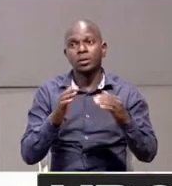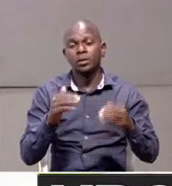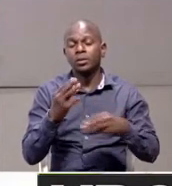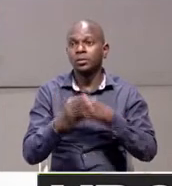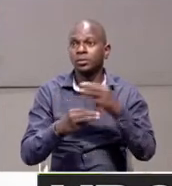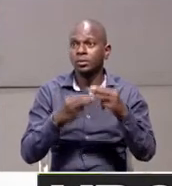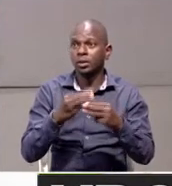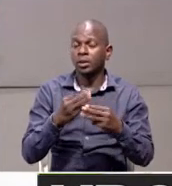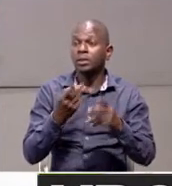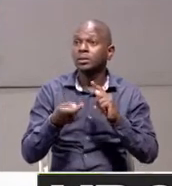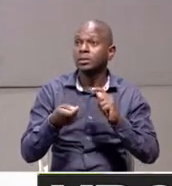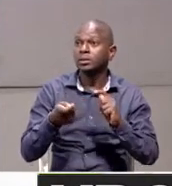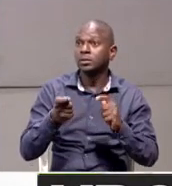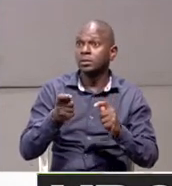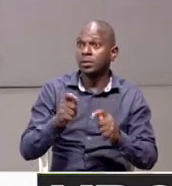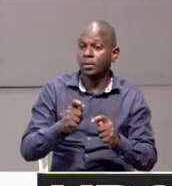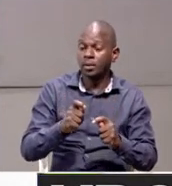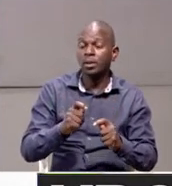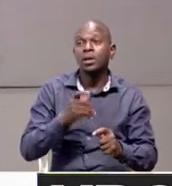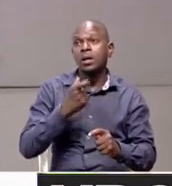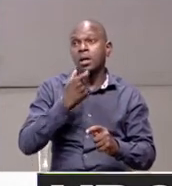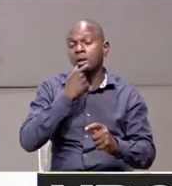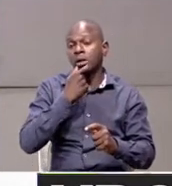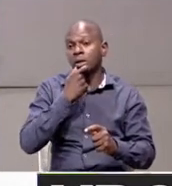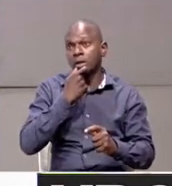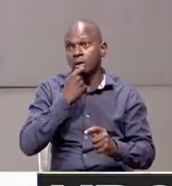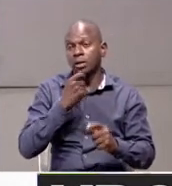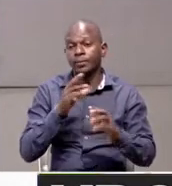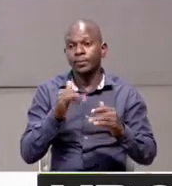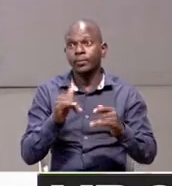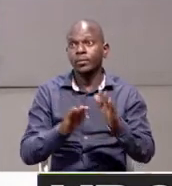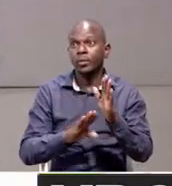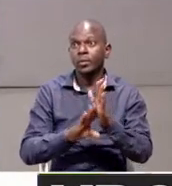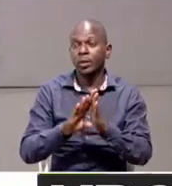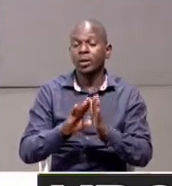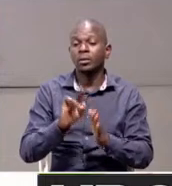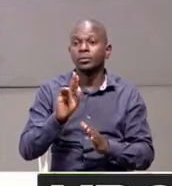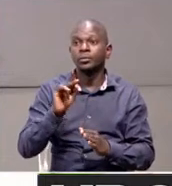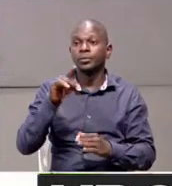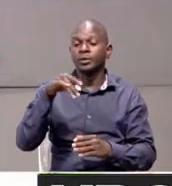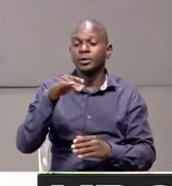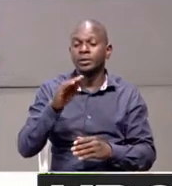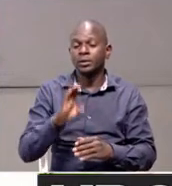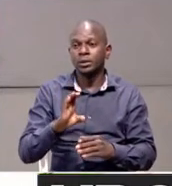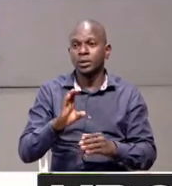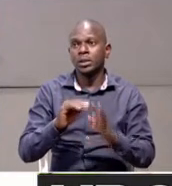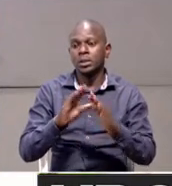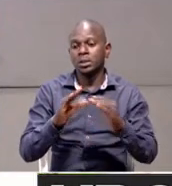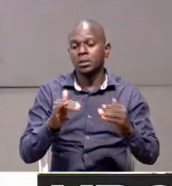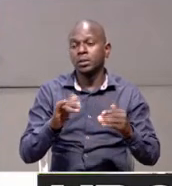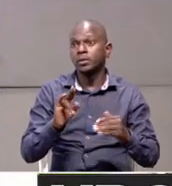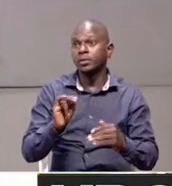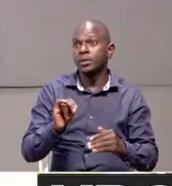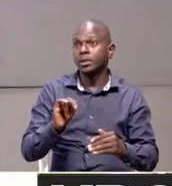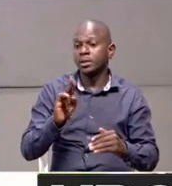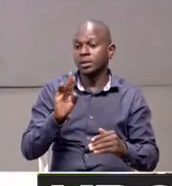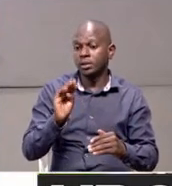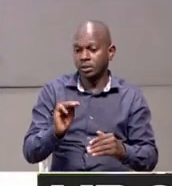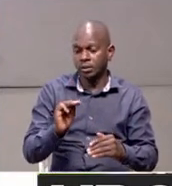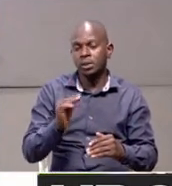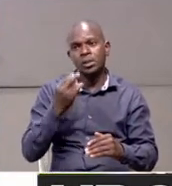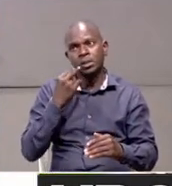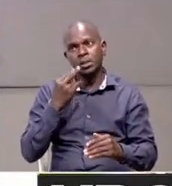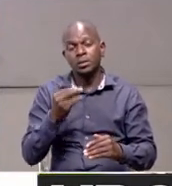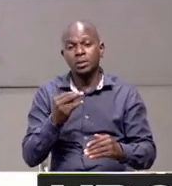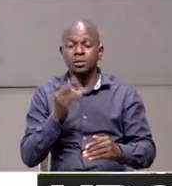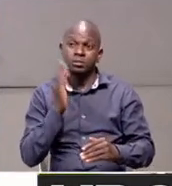has evolved. So I don't think if Lango will develop with UPC other than with NRM, I see the direction